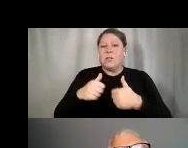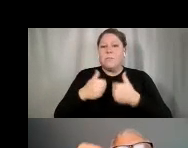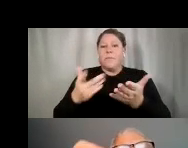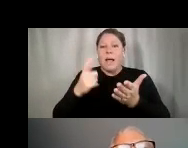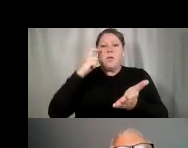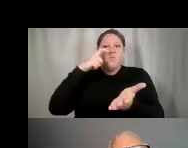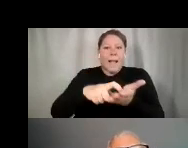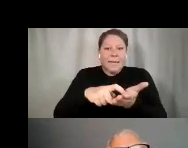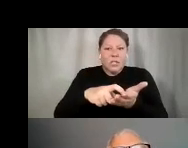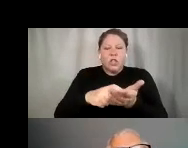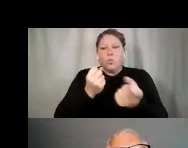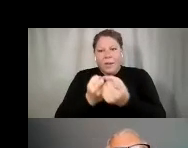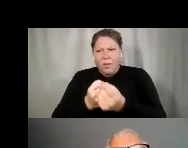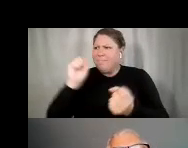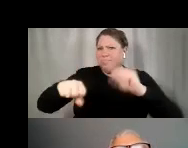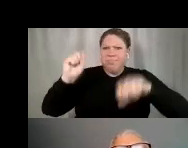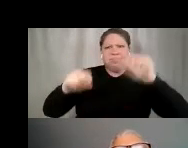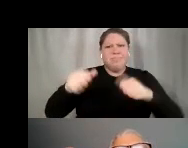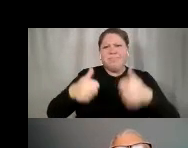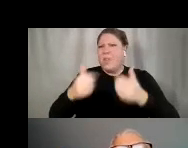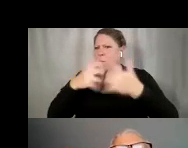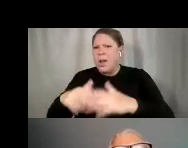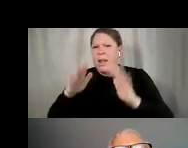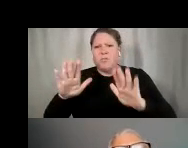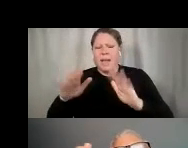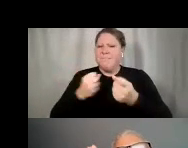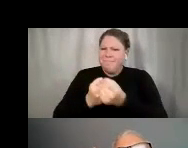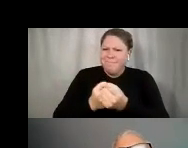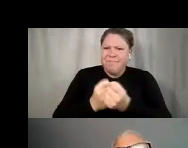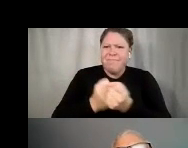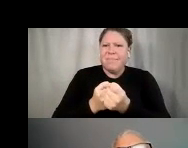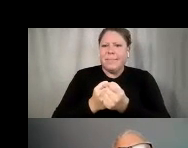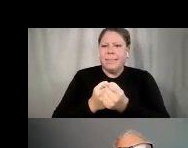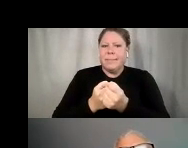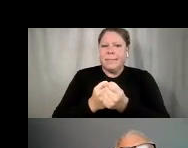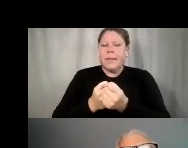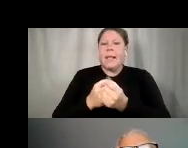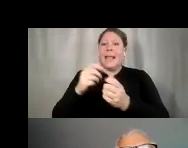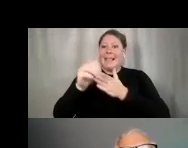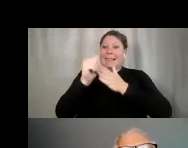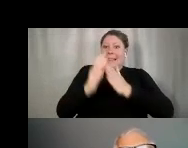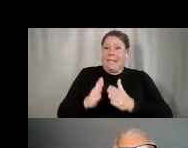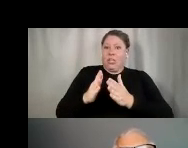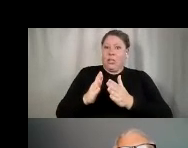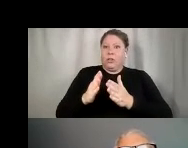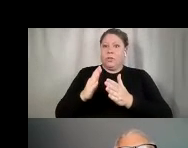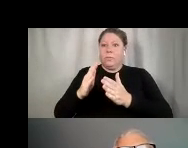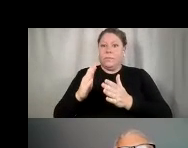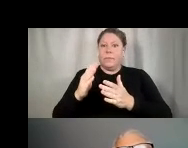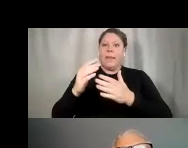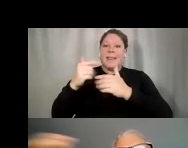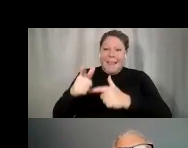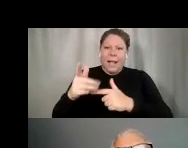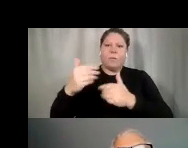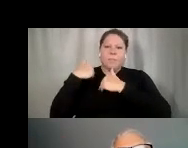reinforcement for those metrics of success. The sponsor is the one that mostly owns the motivation to get